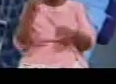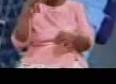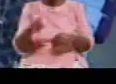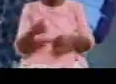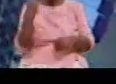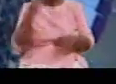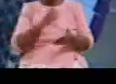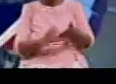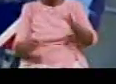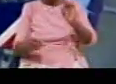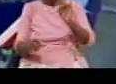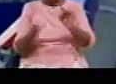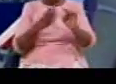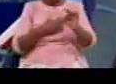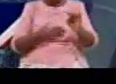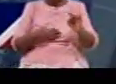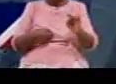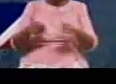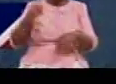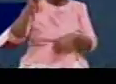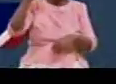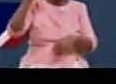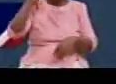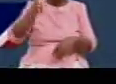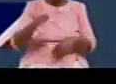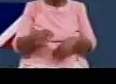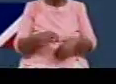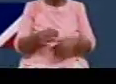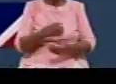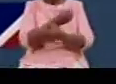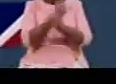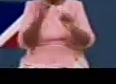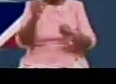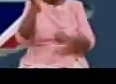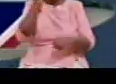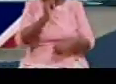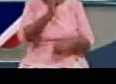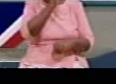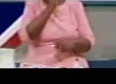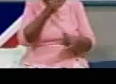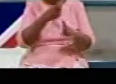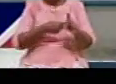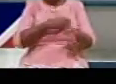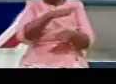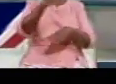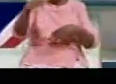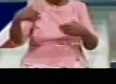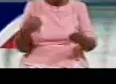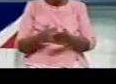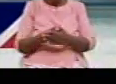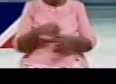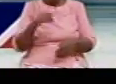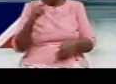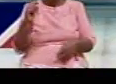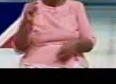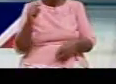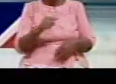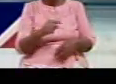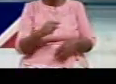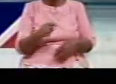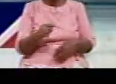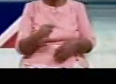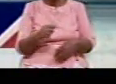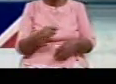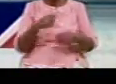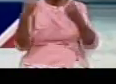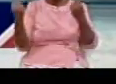And he shall redeem Israel from all his iniquities. Underline that